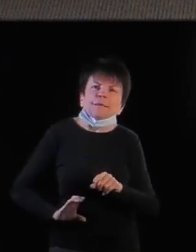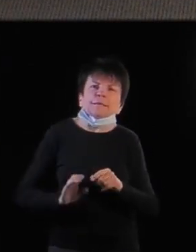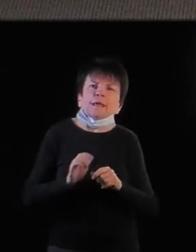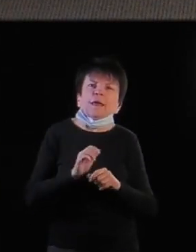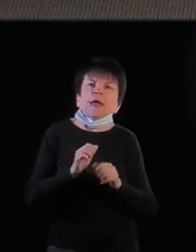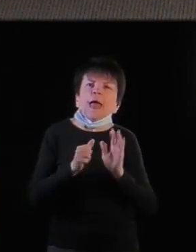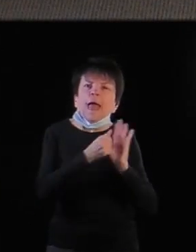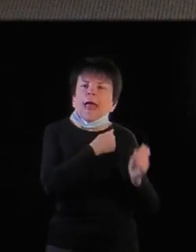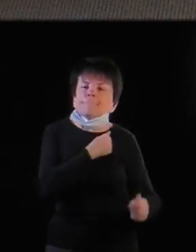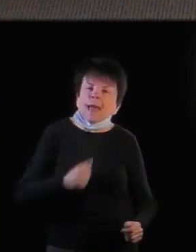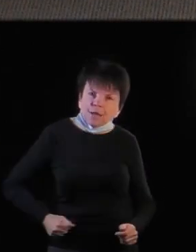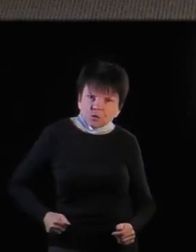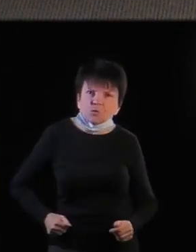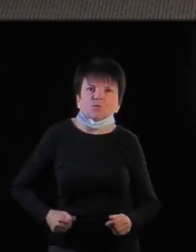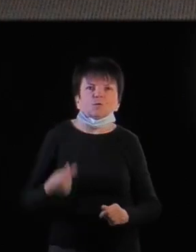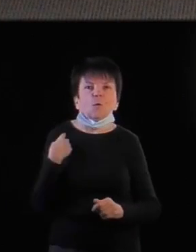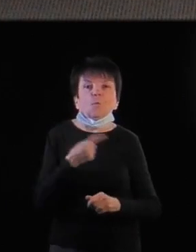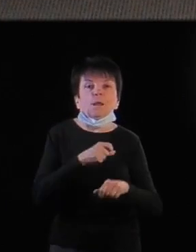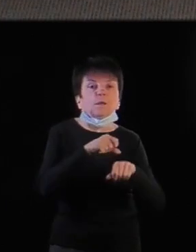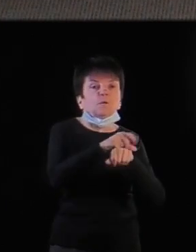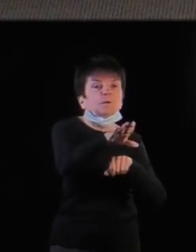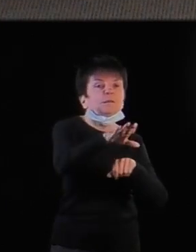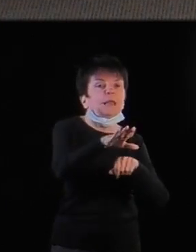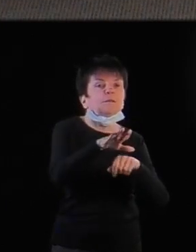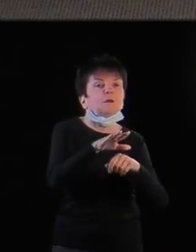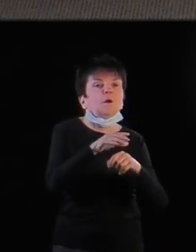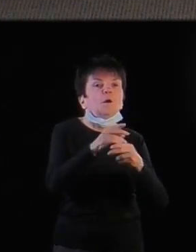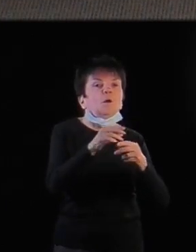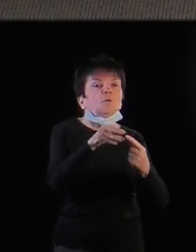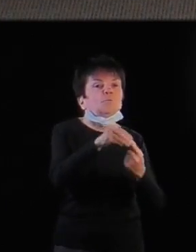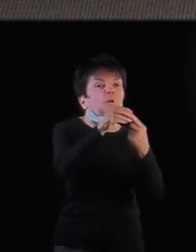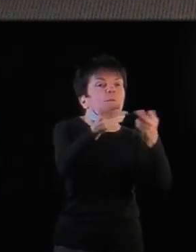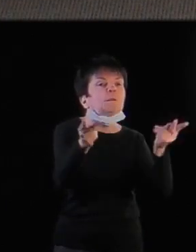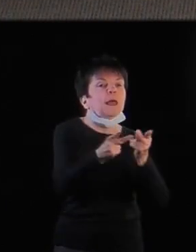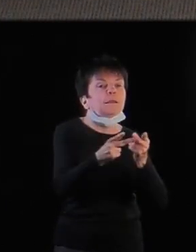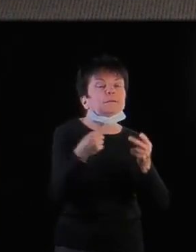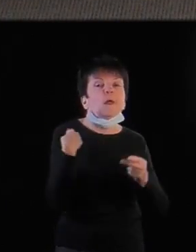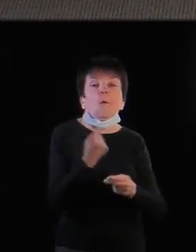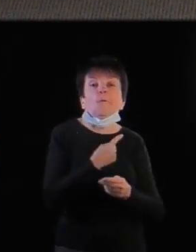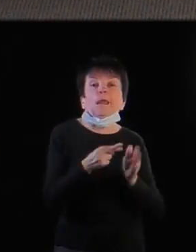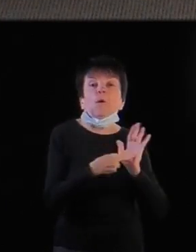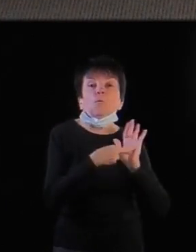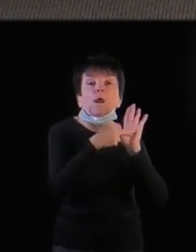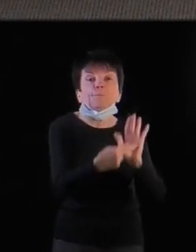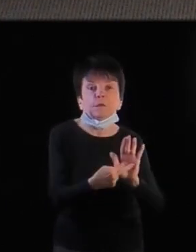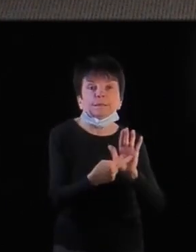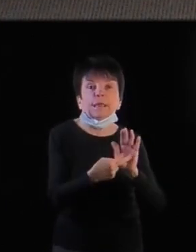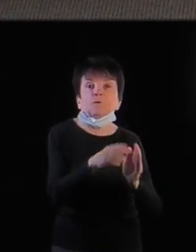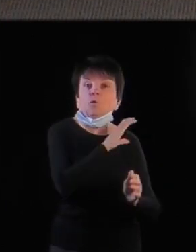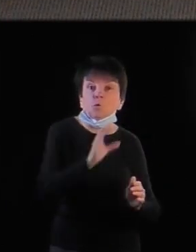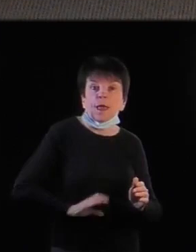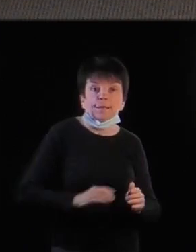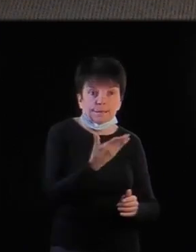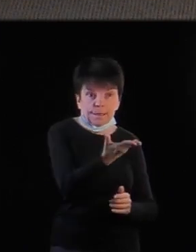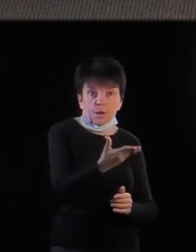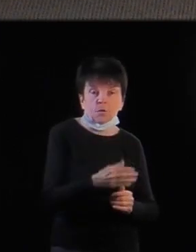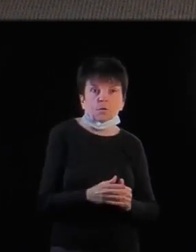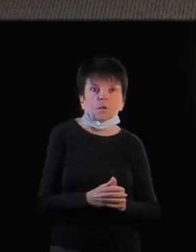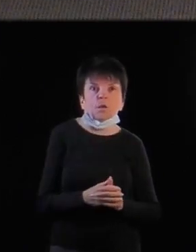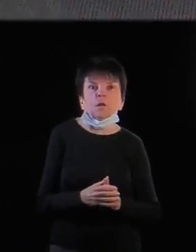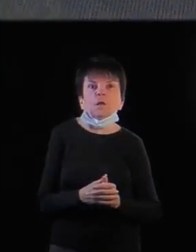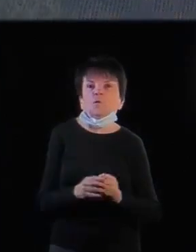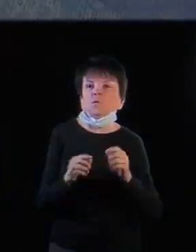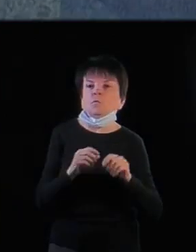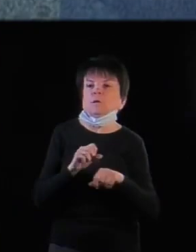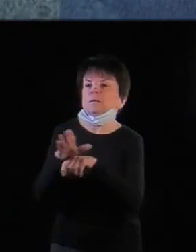represent him well wherever we go. So ambassadors truly represent. Titus